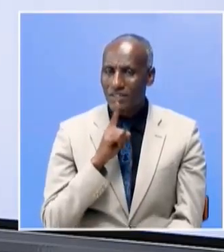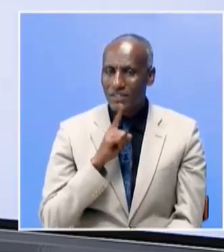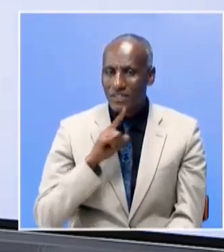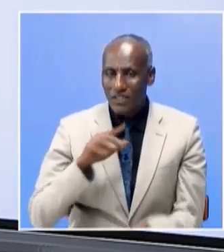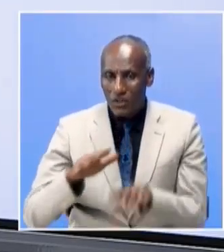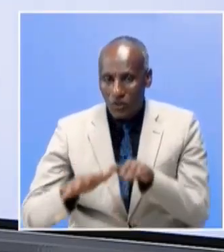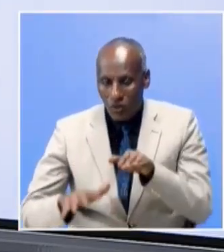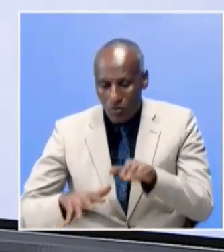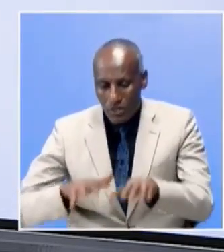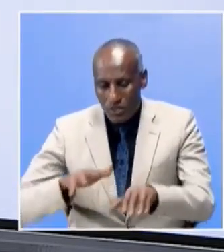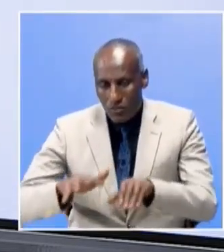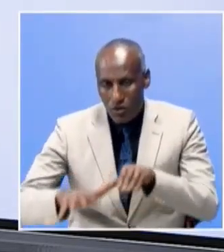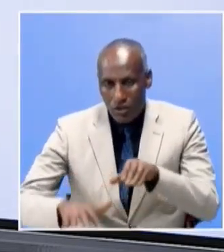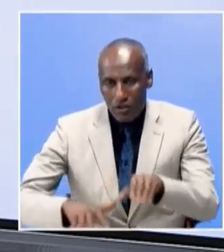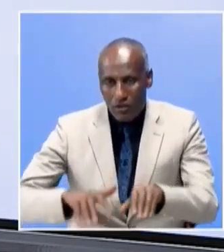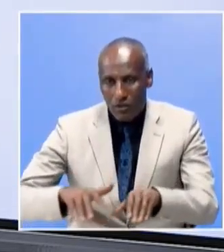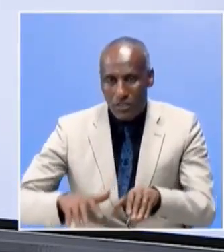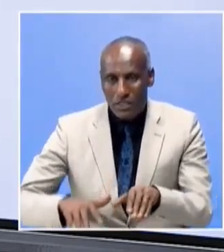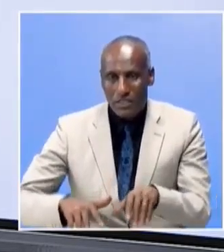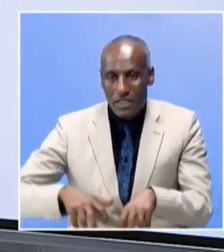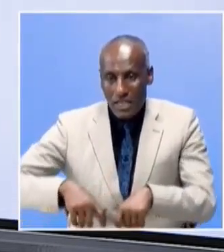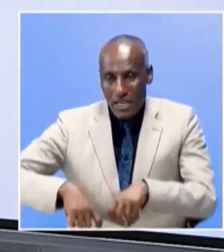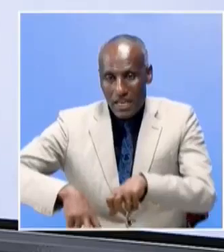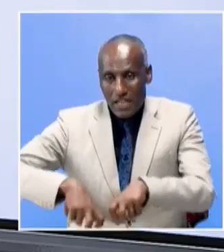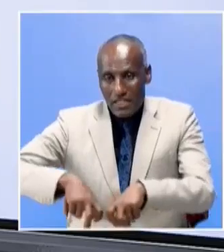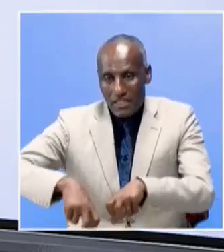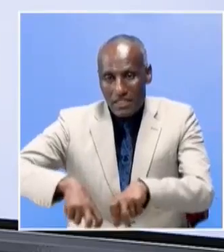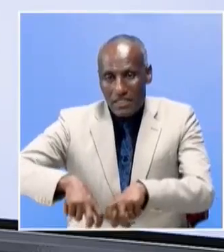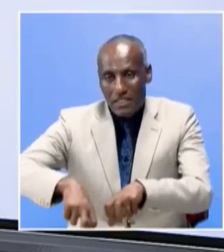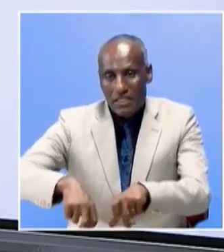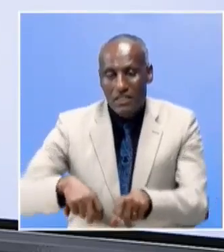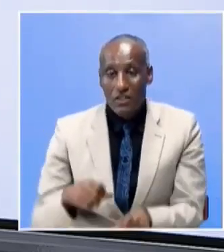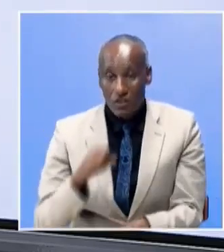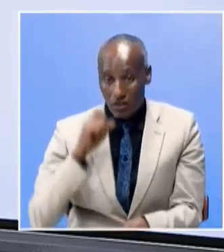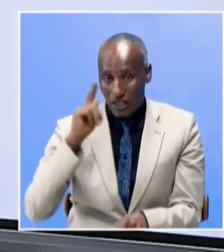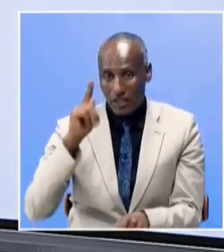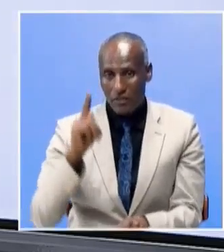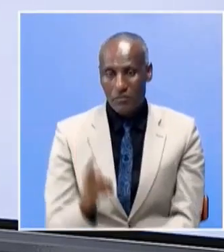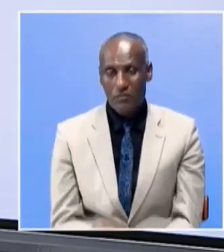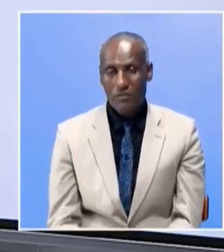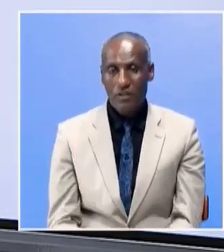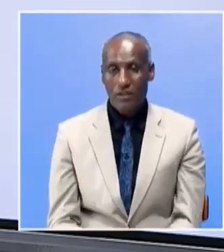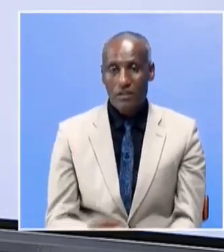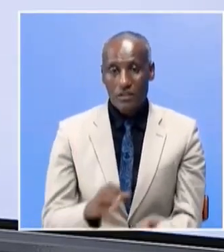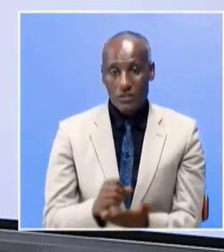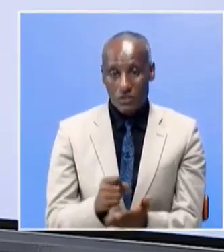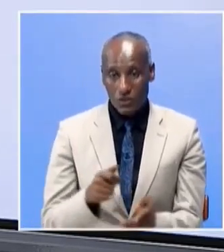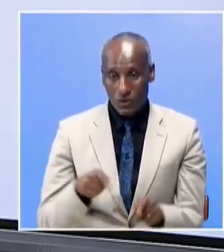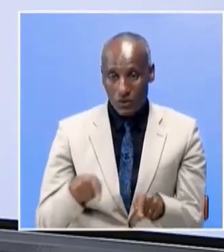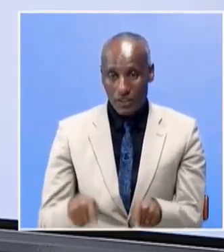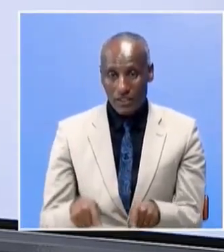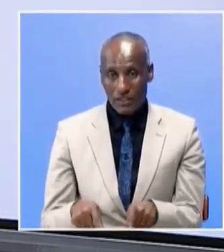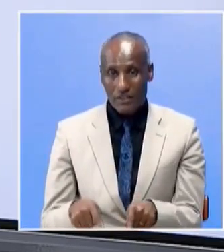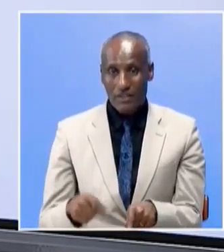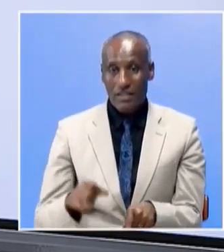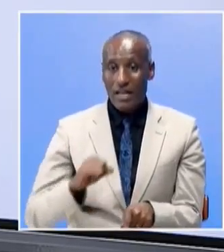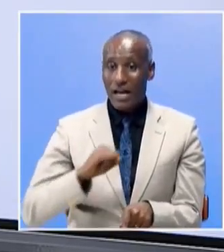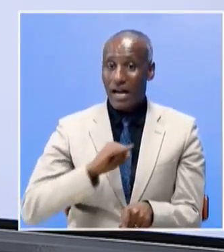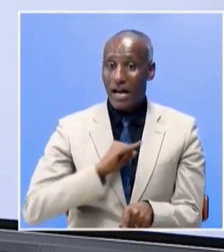just moving with knees. Okay? So here, I used